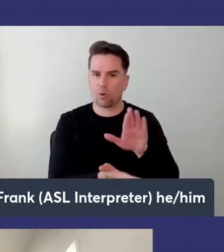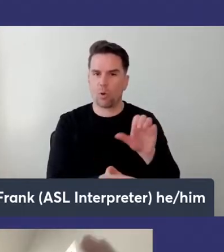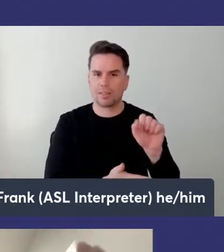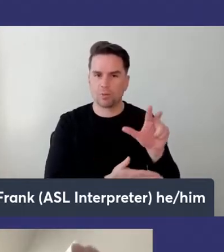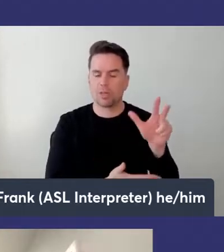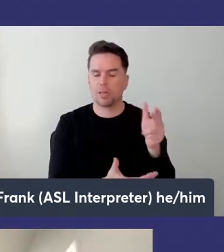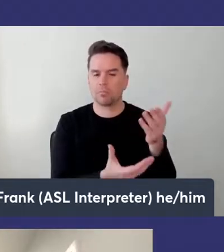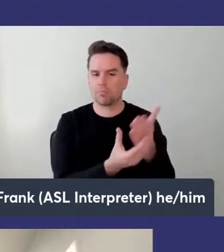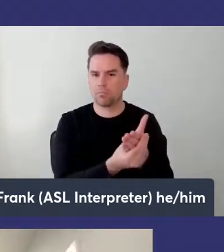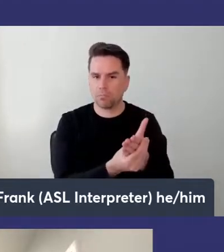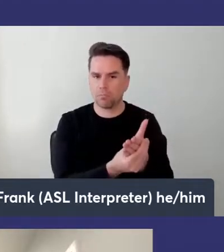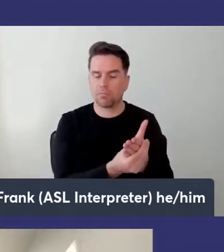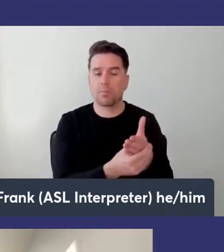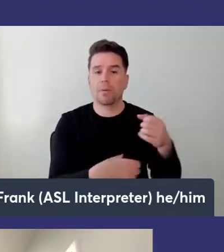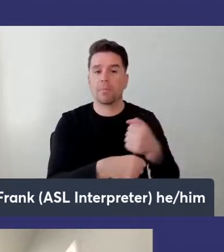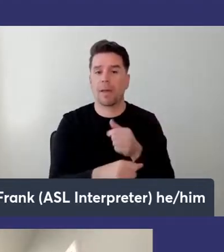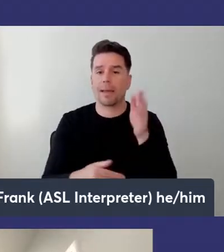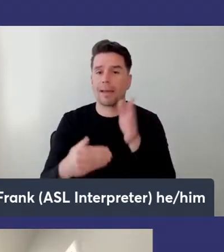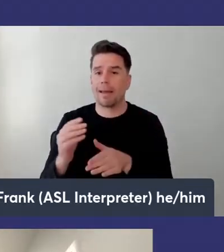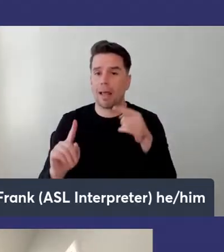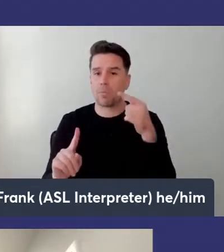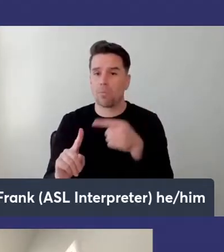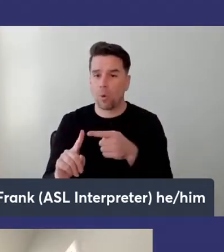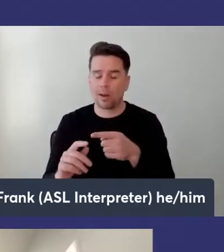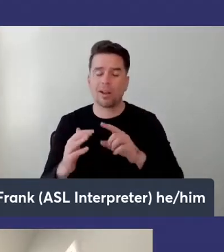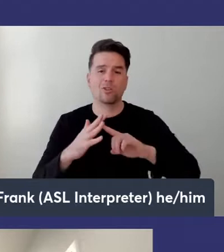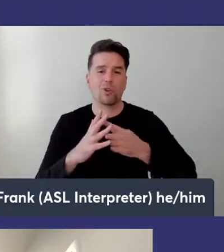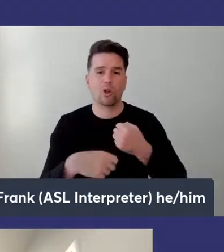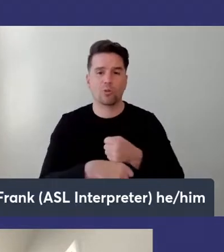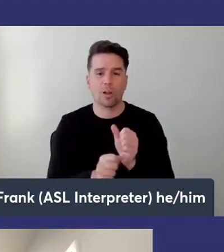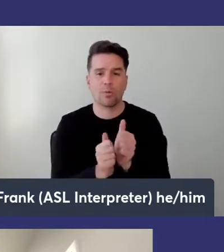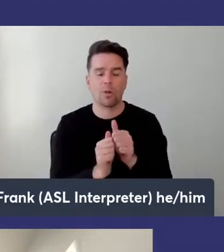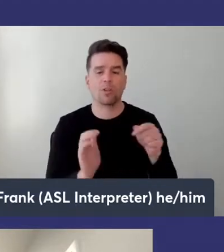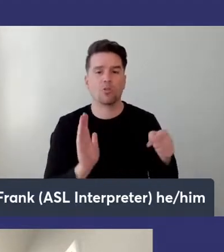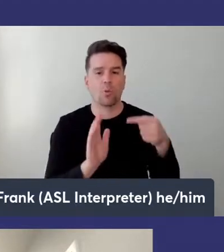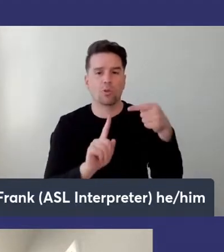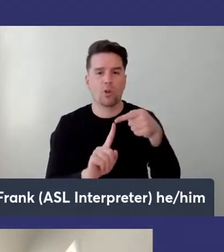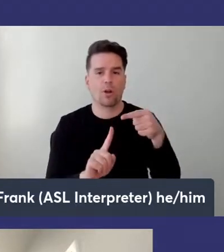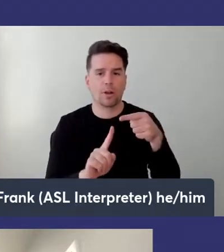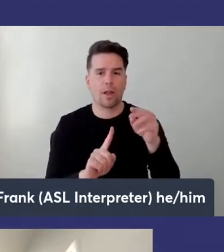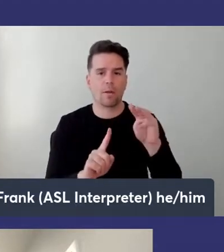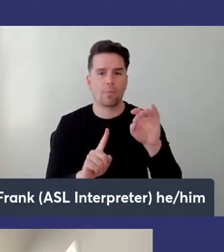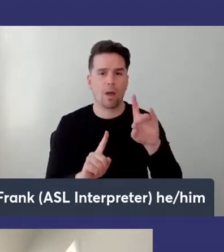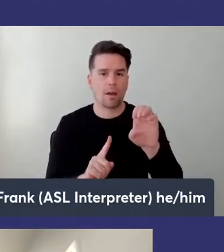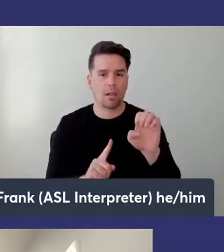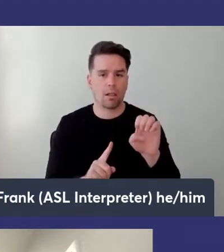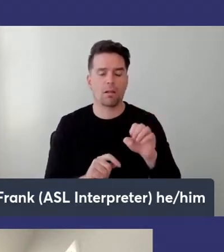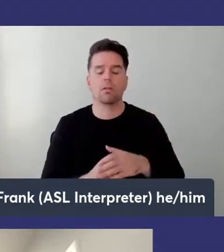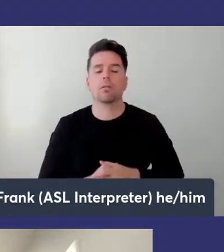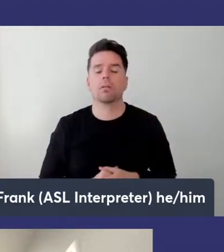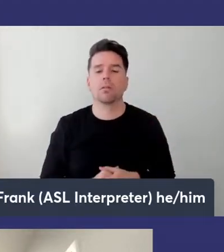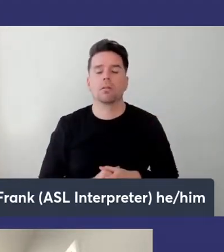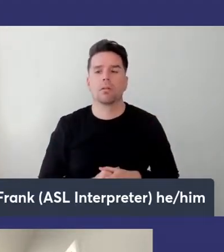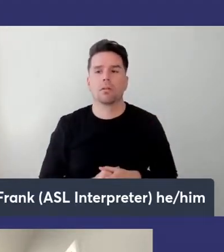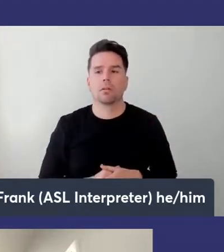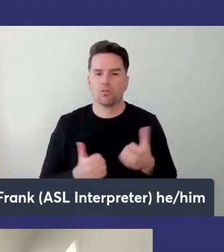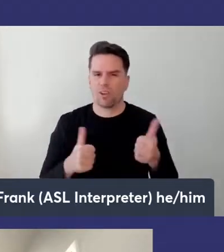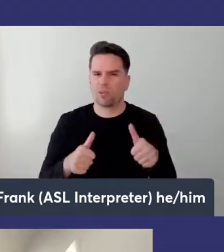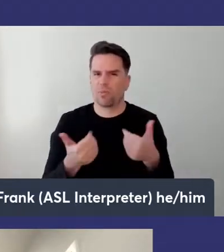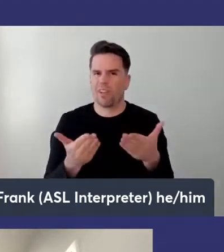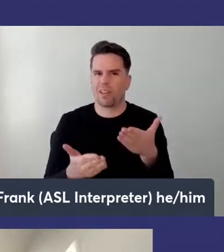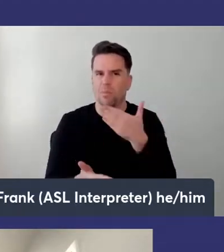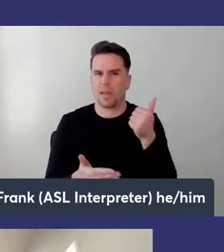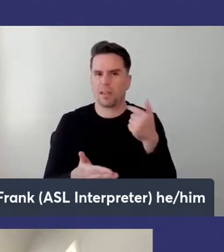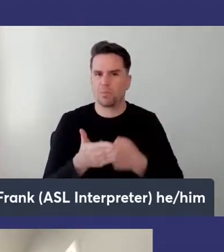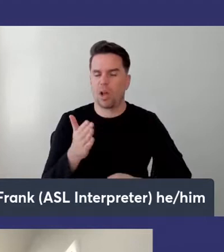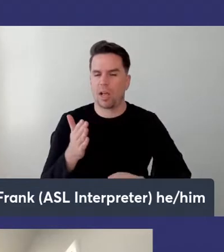and start hitting with your target model. Behind the scenes, we're going to kind of dynamically load and unload models, trying to give you the best price performance, right? So